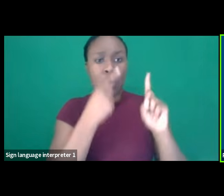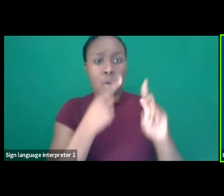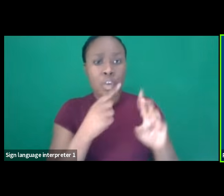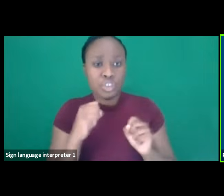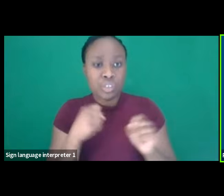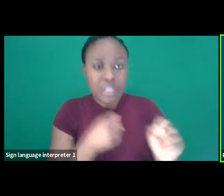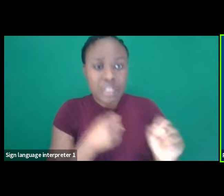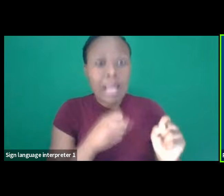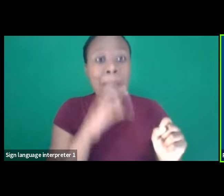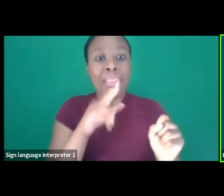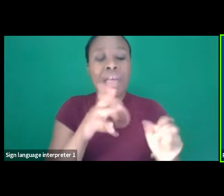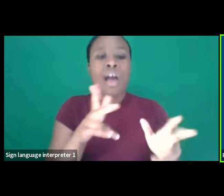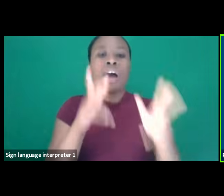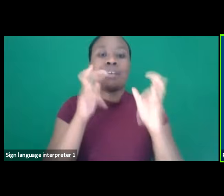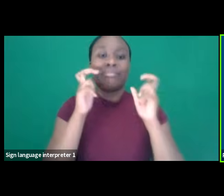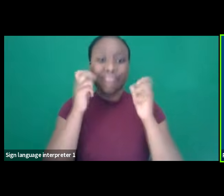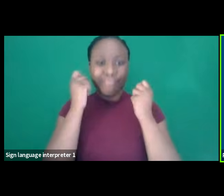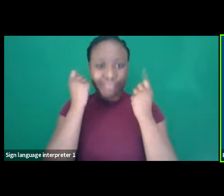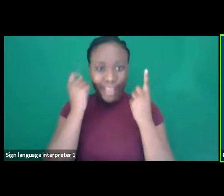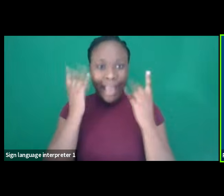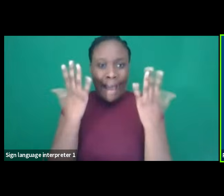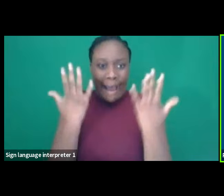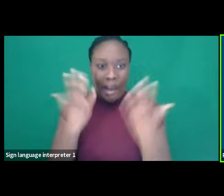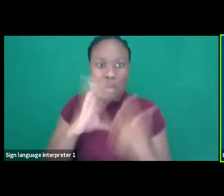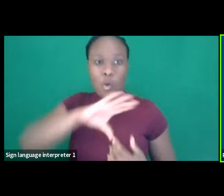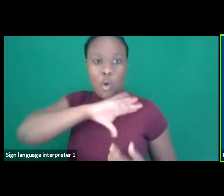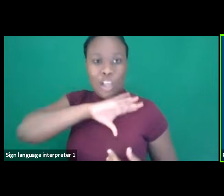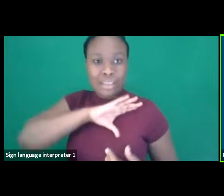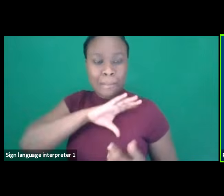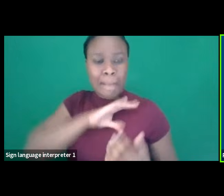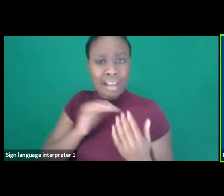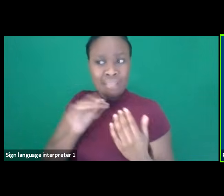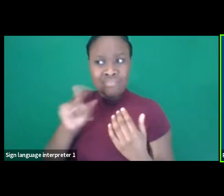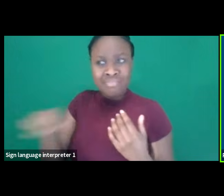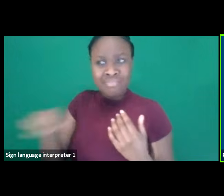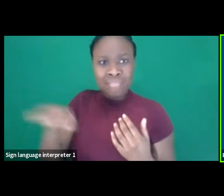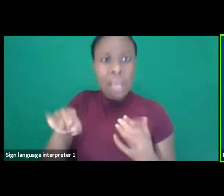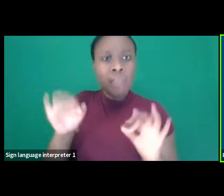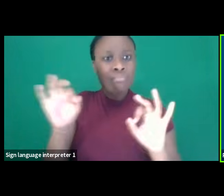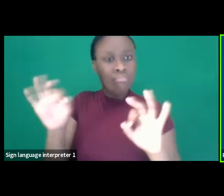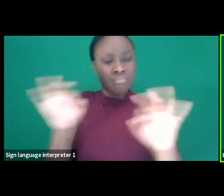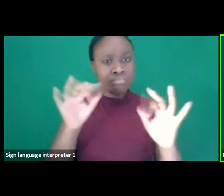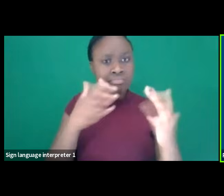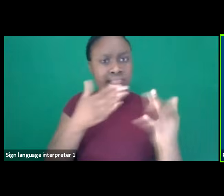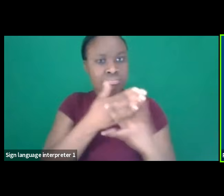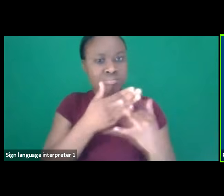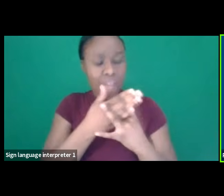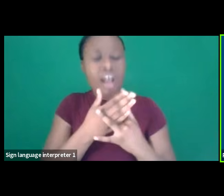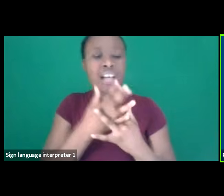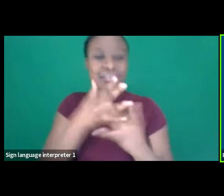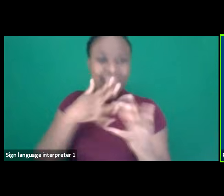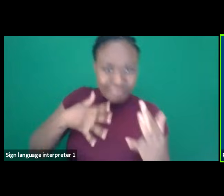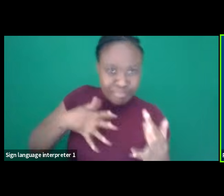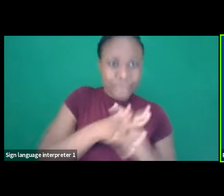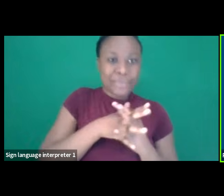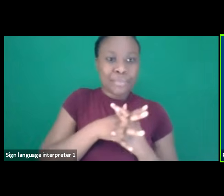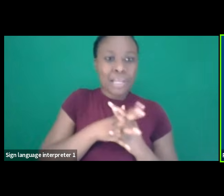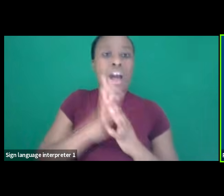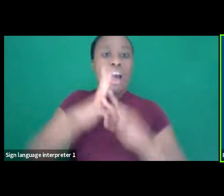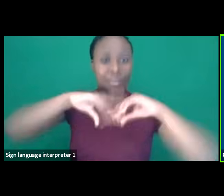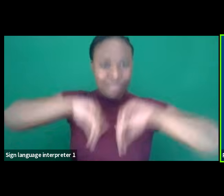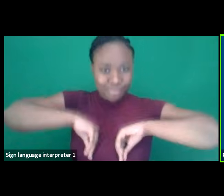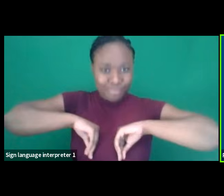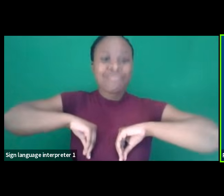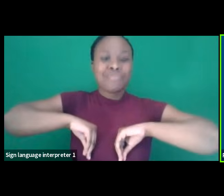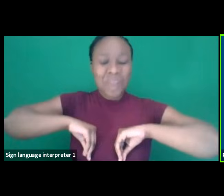to embed customer experience into our service offering. We appreciate clarity. Ours is to deliver,